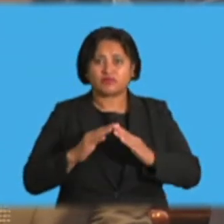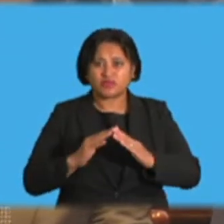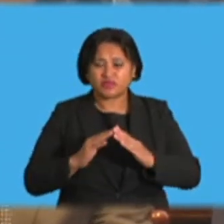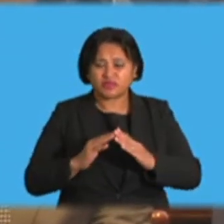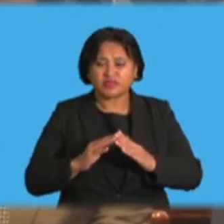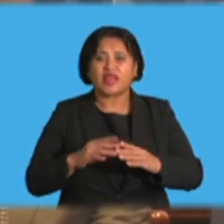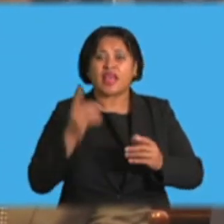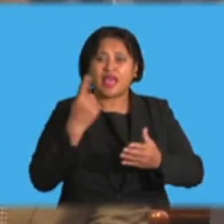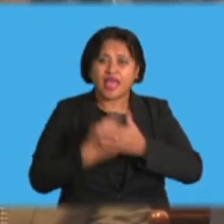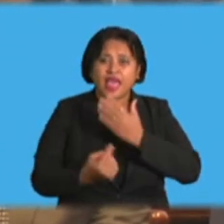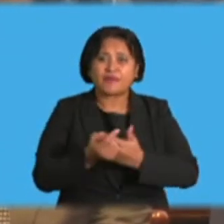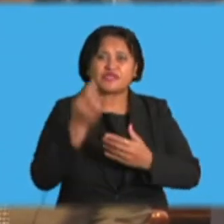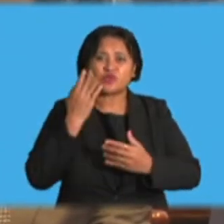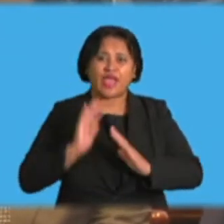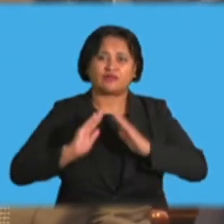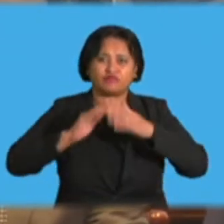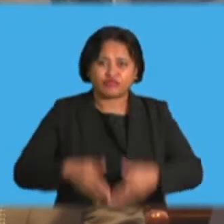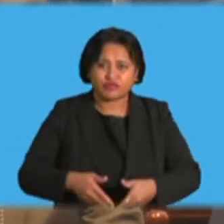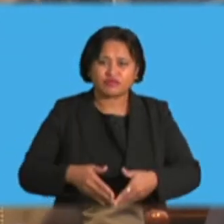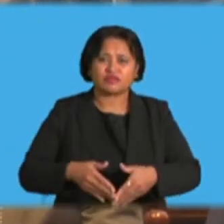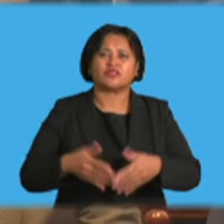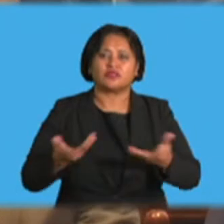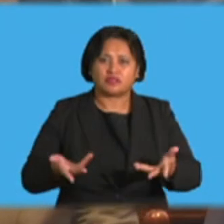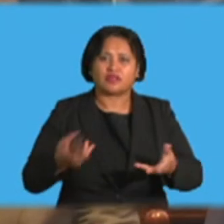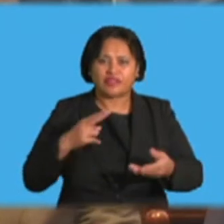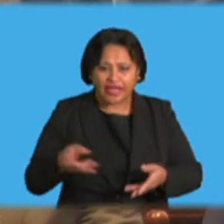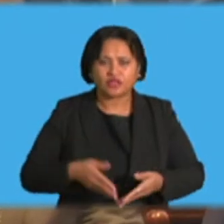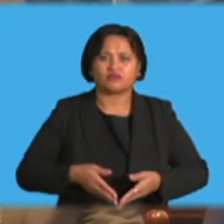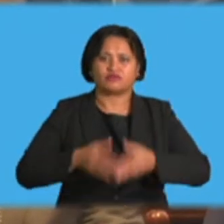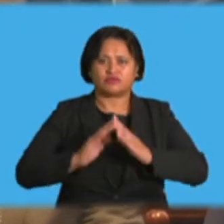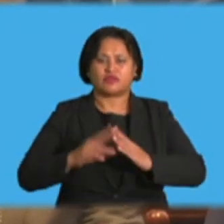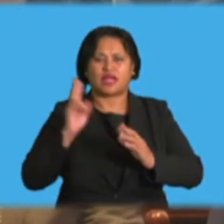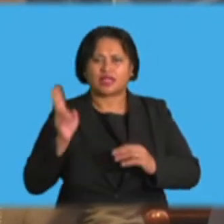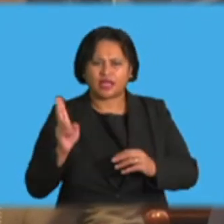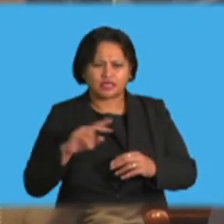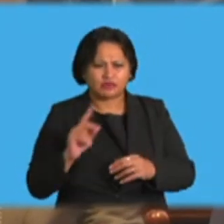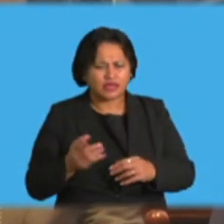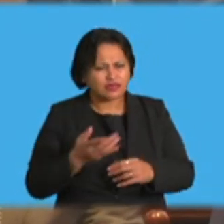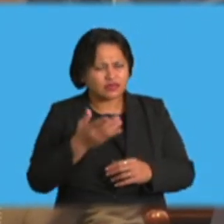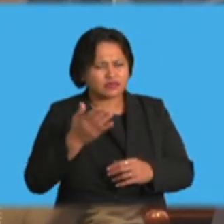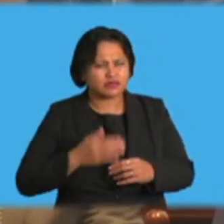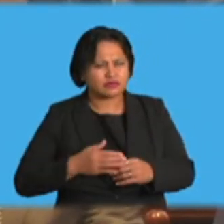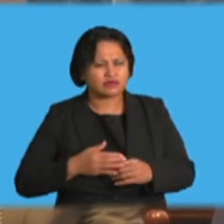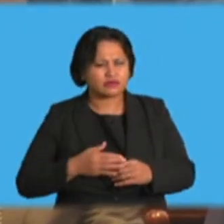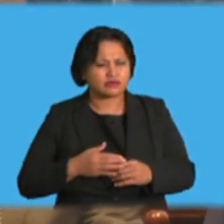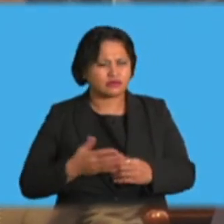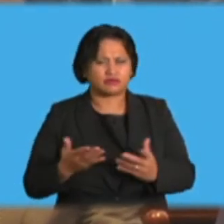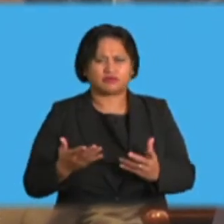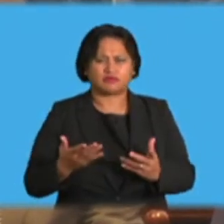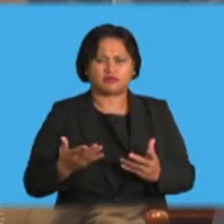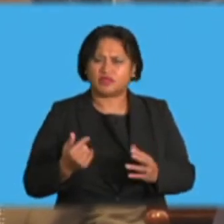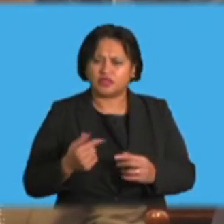suffocation or there's a stoppage somewhere. We have never